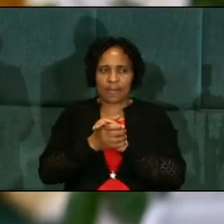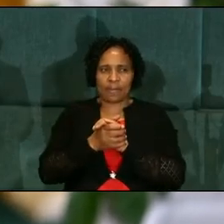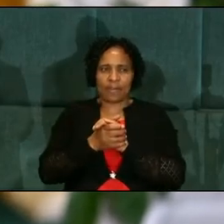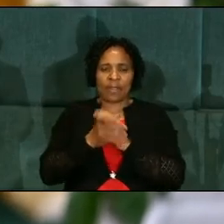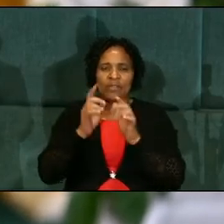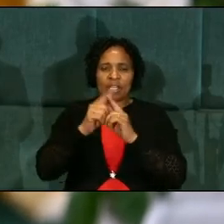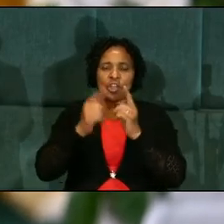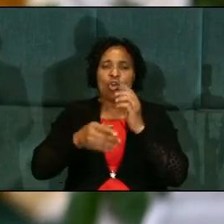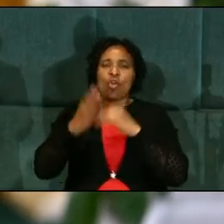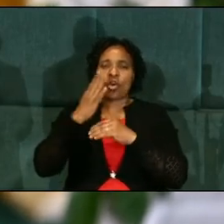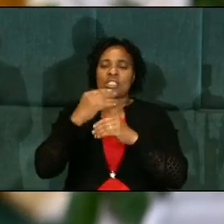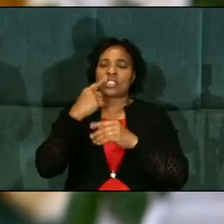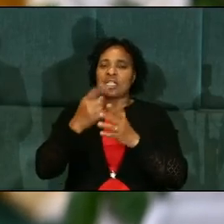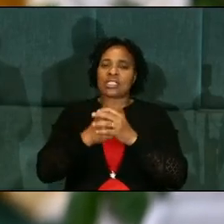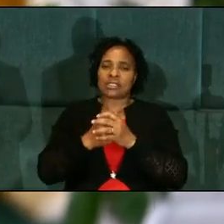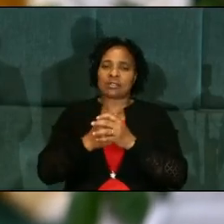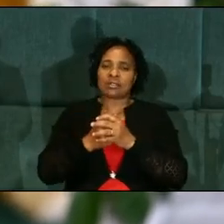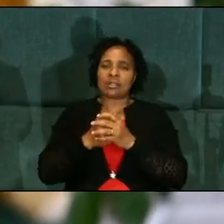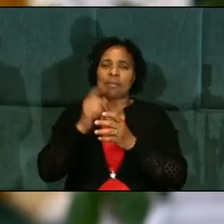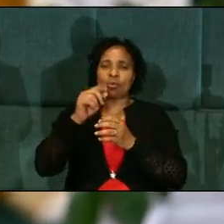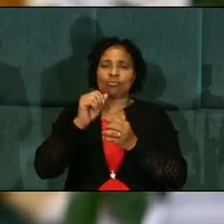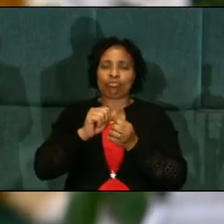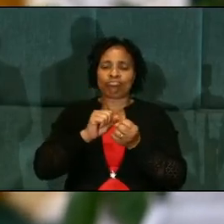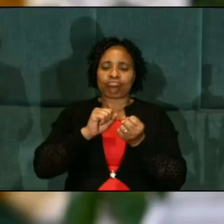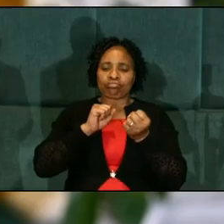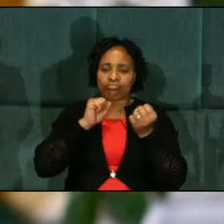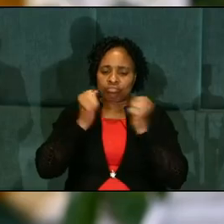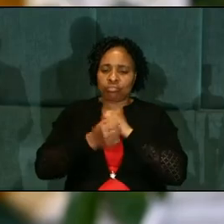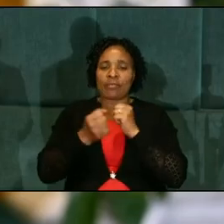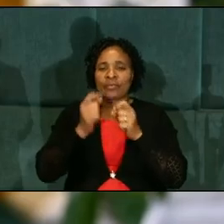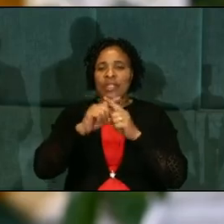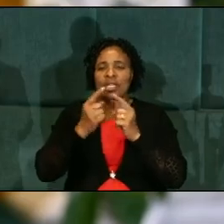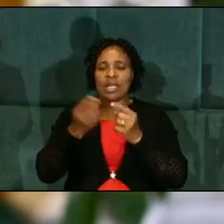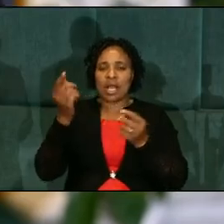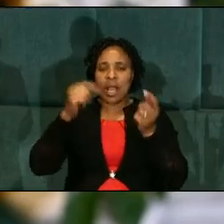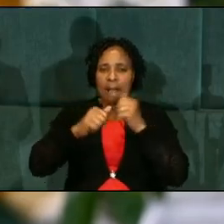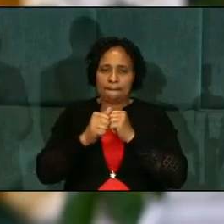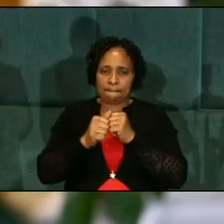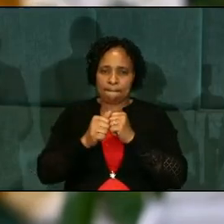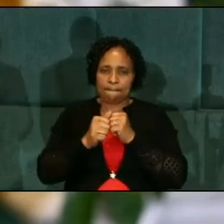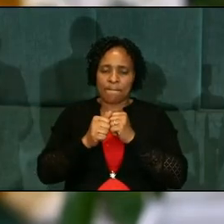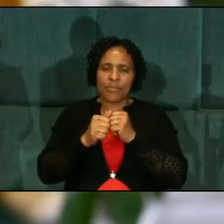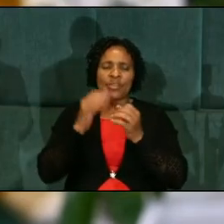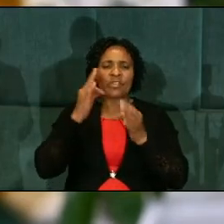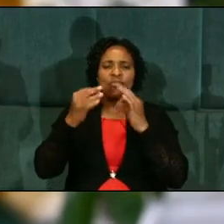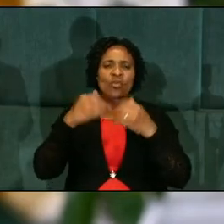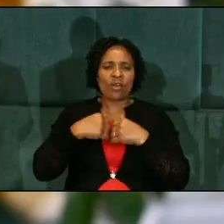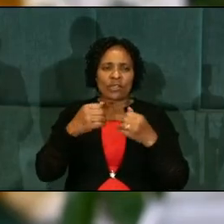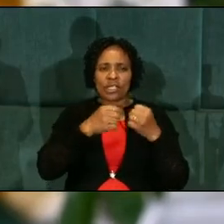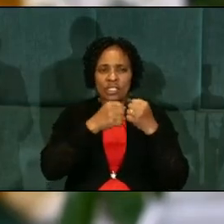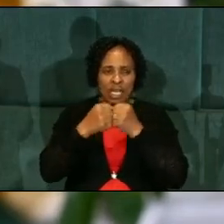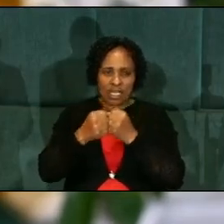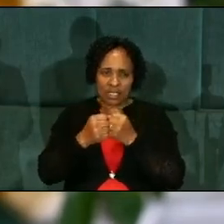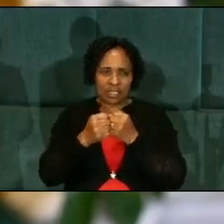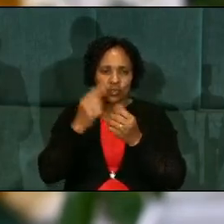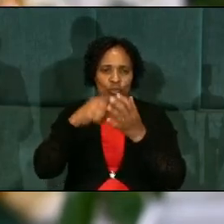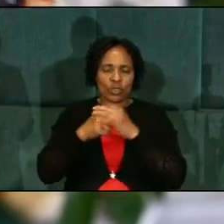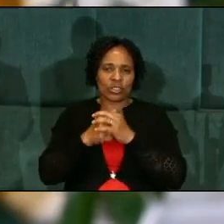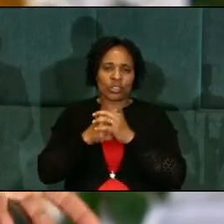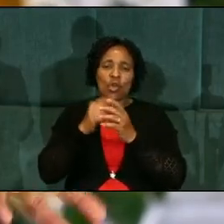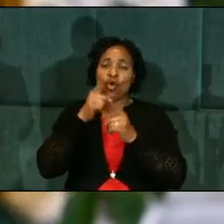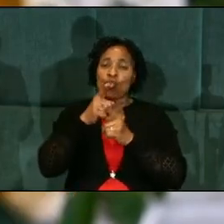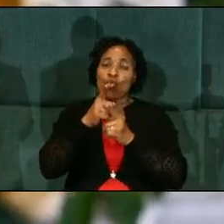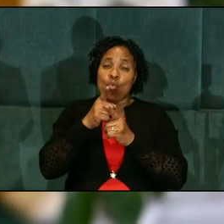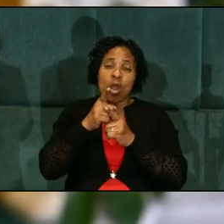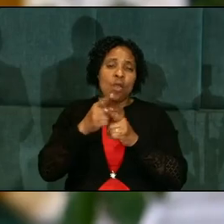And God says, repent and come. Because the challenge is that you are going